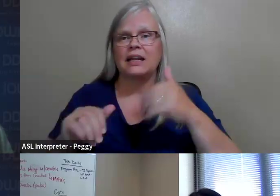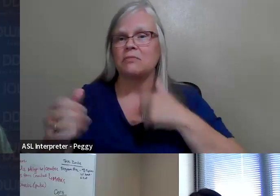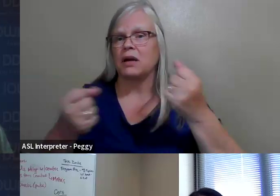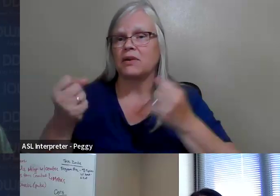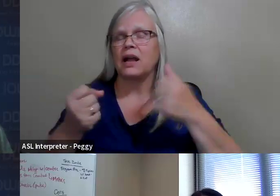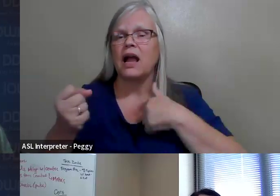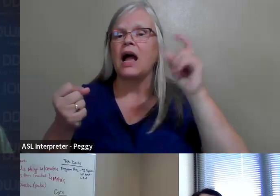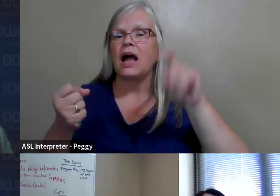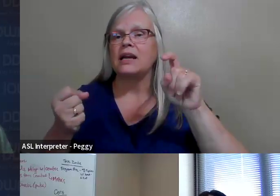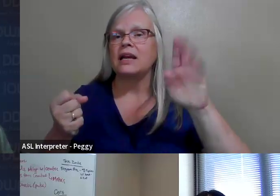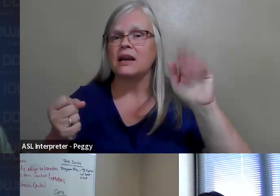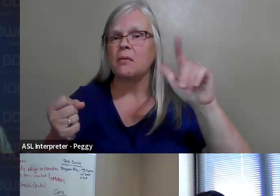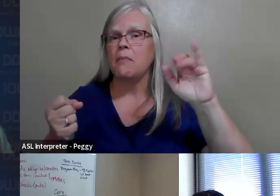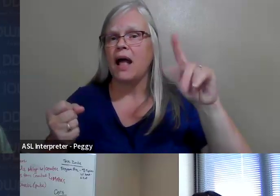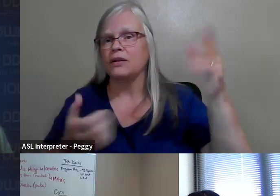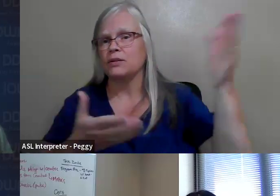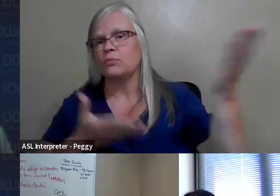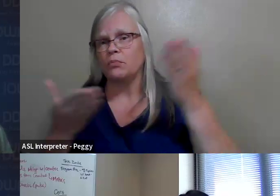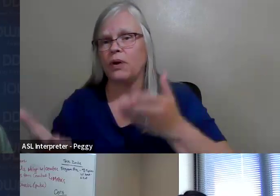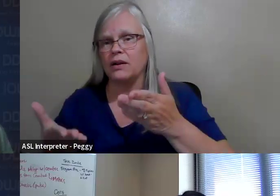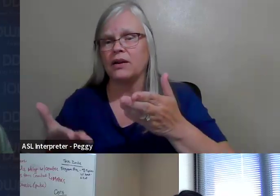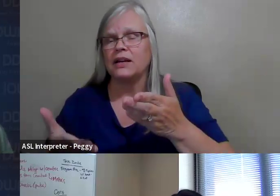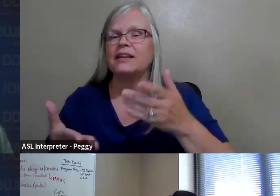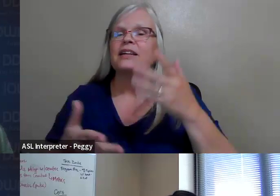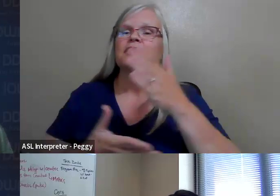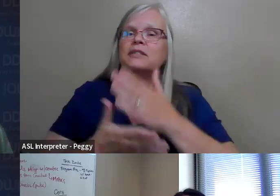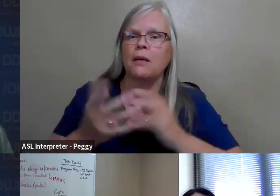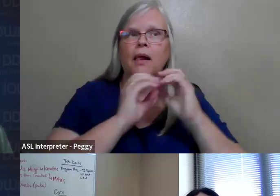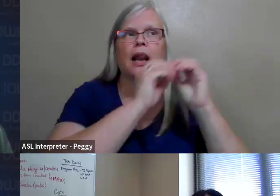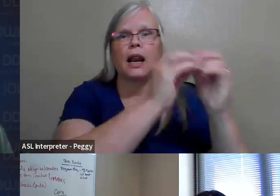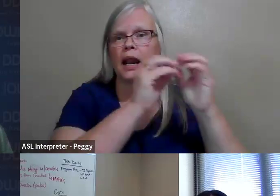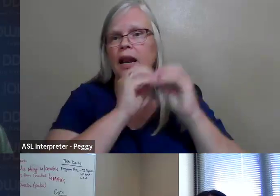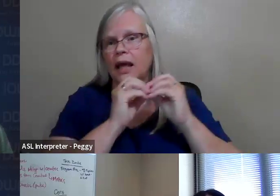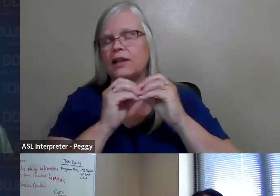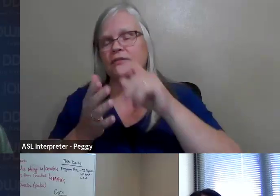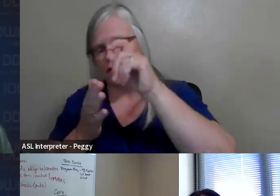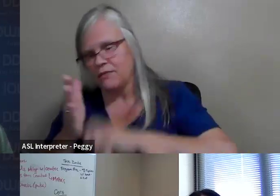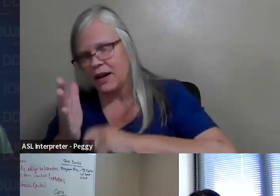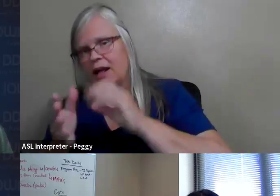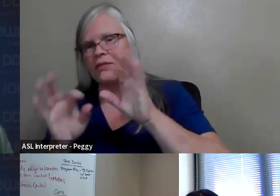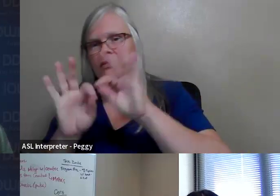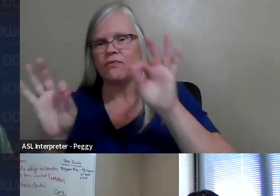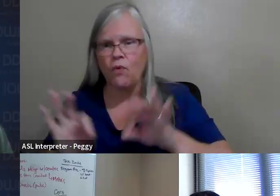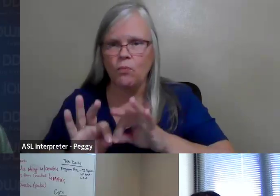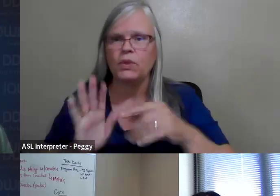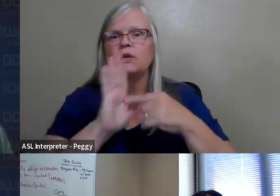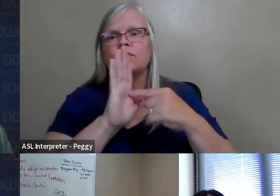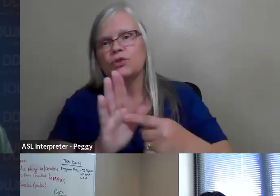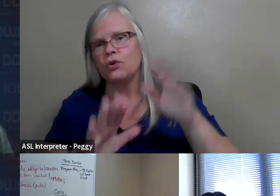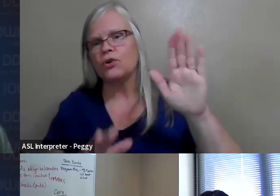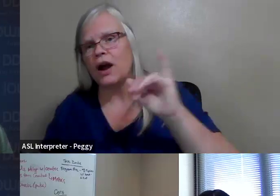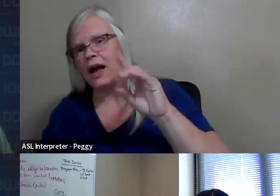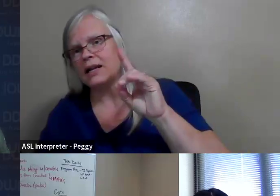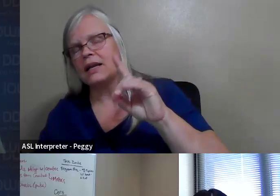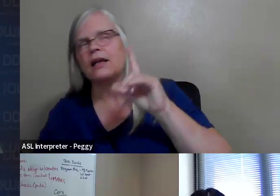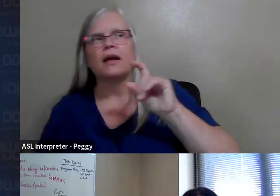a ballot brought out to me. So it is going to be some back and forth because you have to fill out a form and show ID, and then they have to